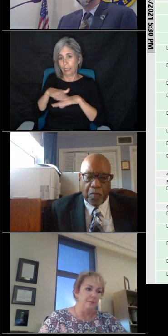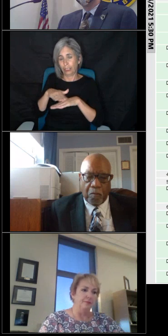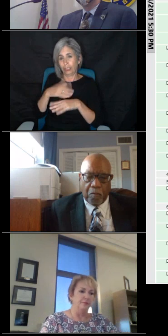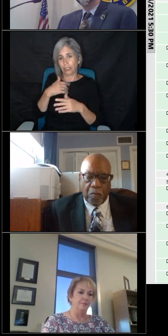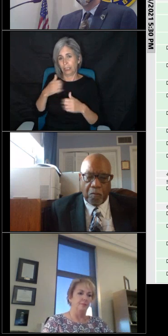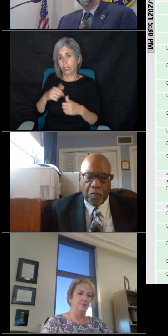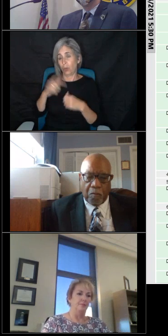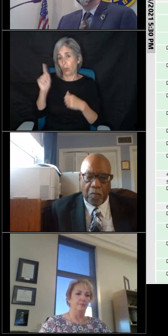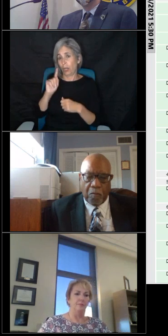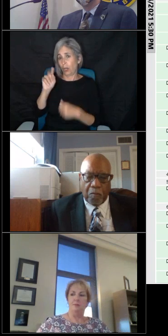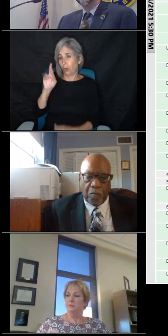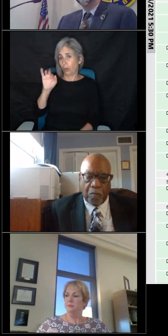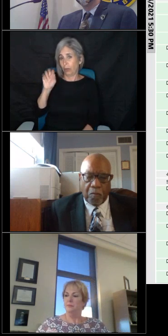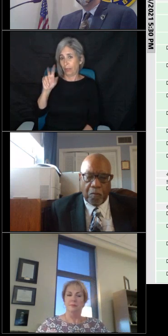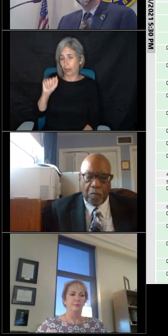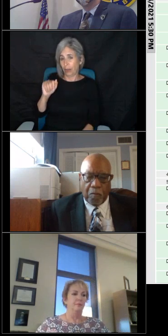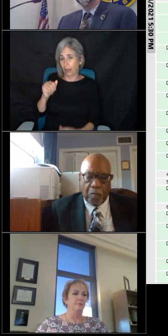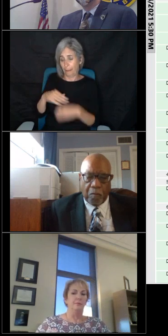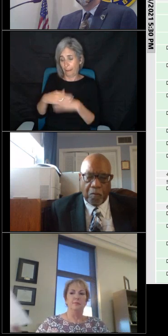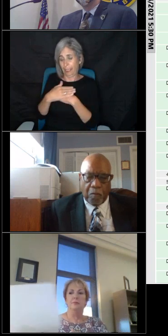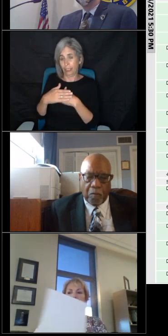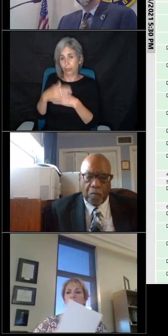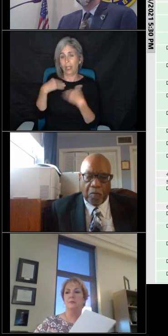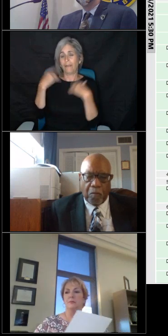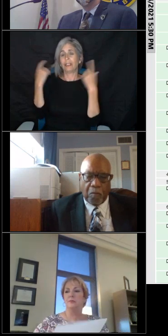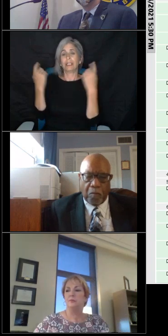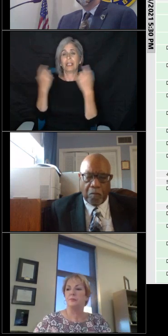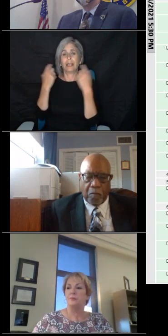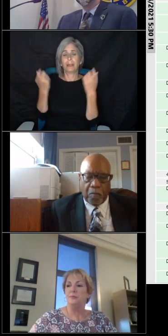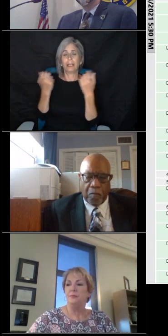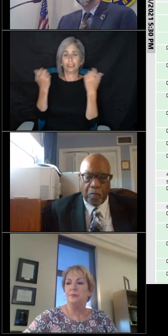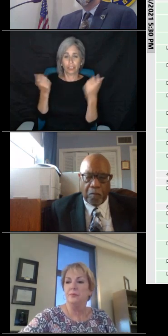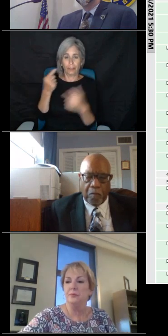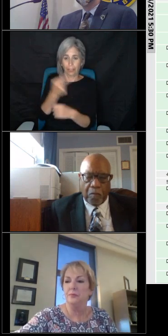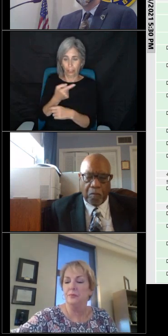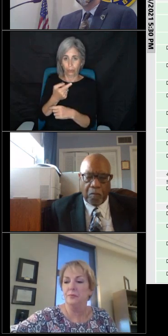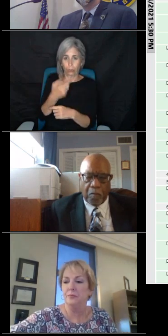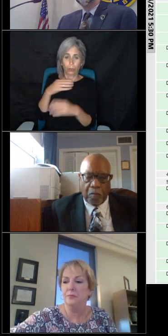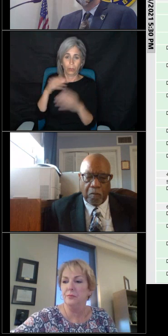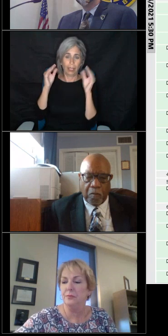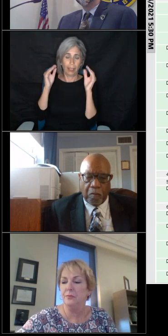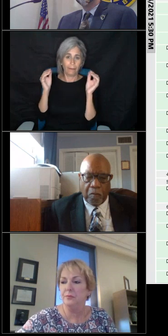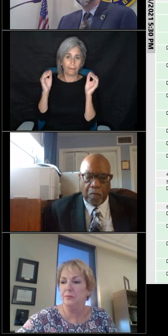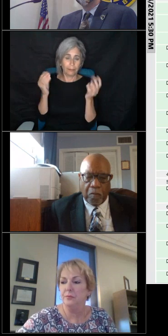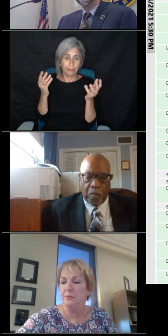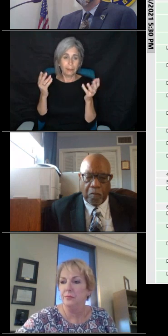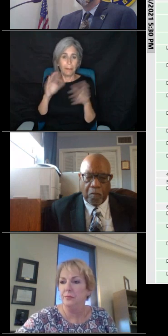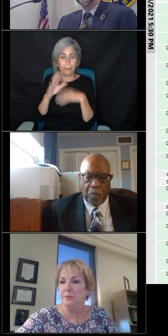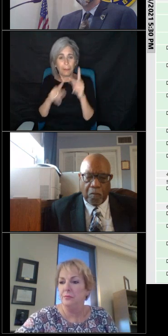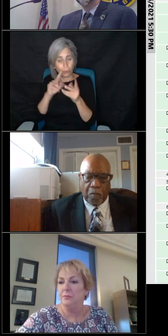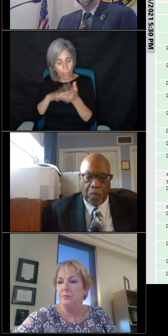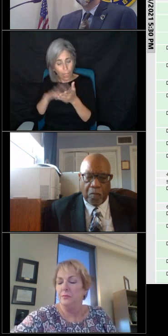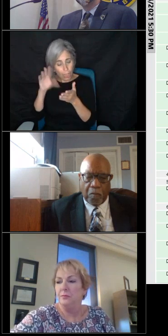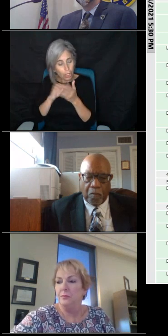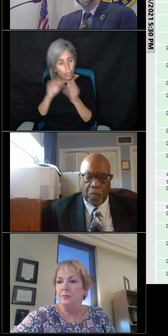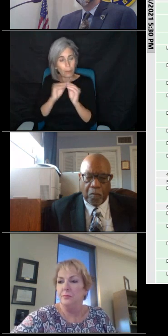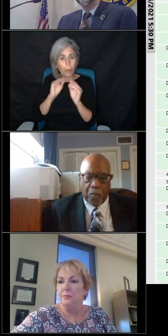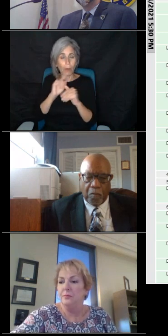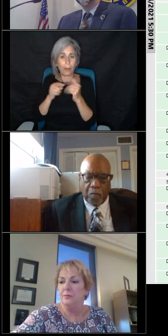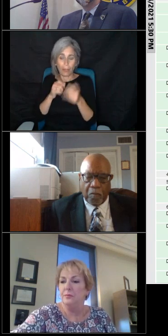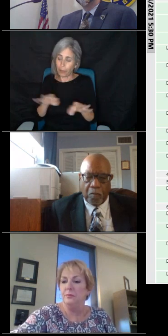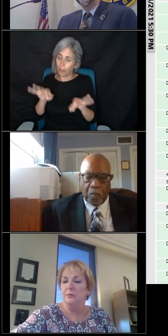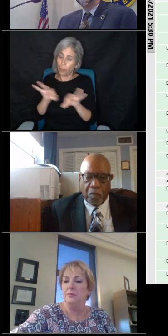Riviera Beach, where we will hold a celebration village. We will have a teach-in so people can learn more about the